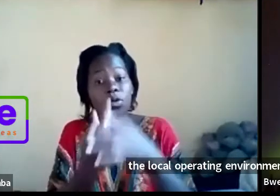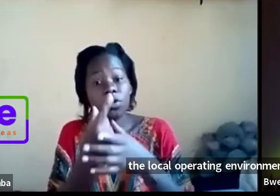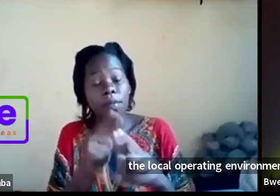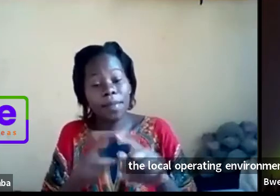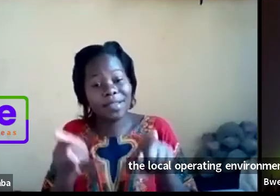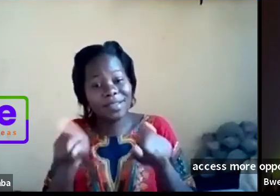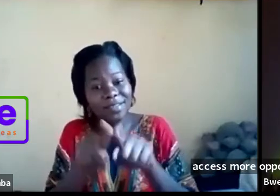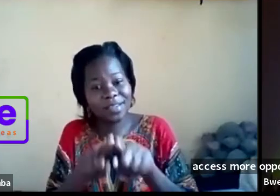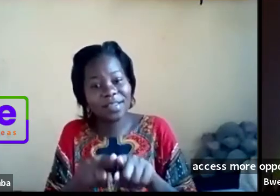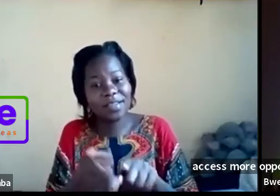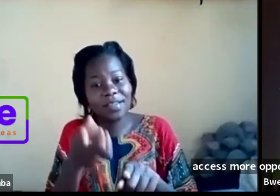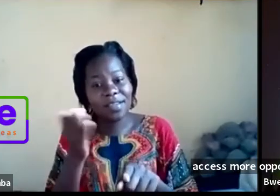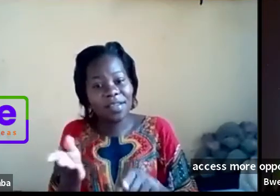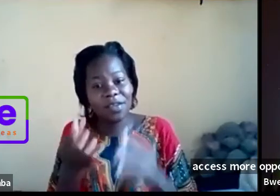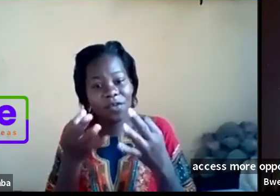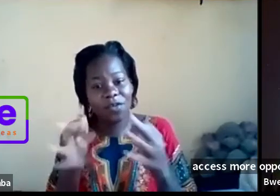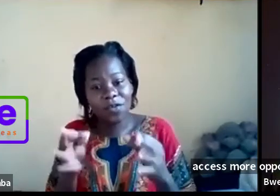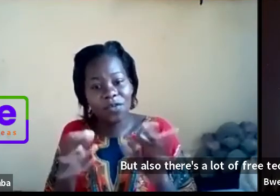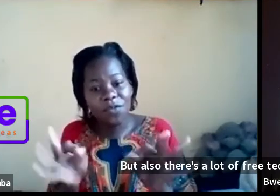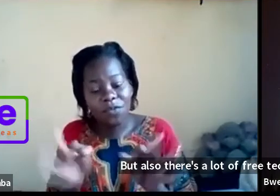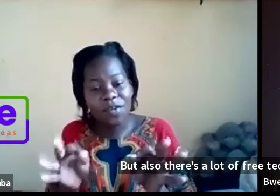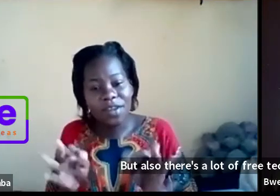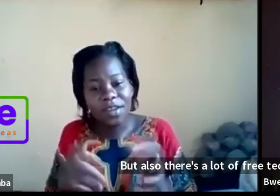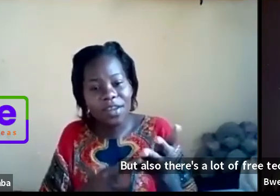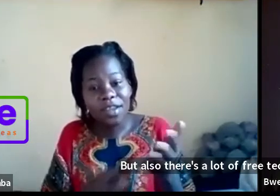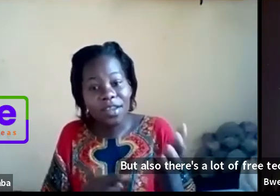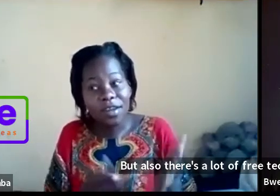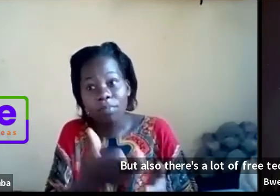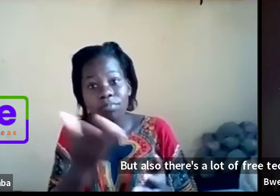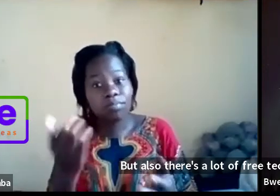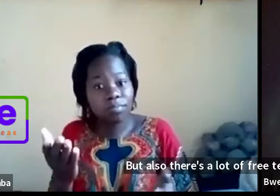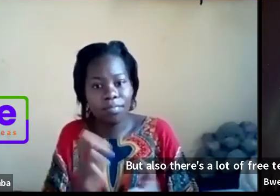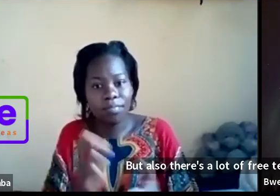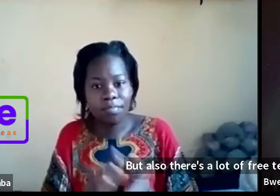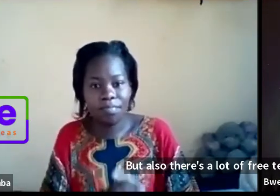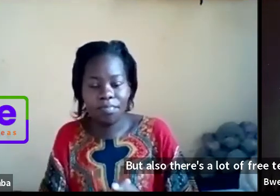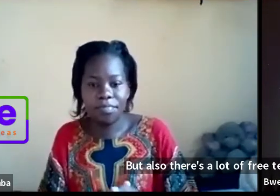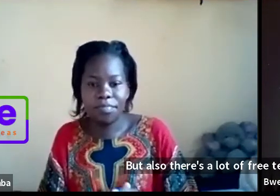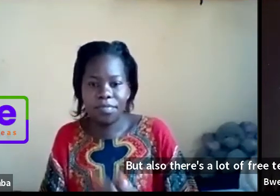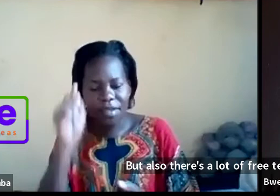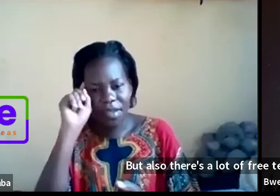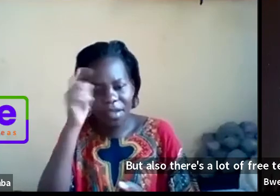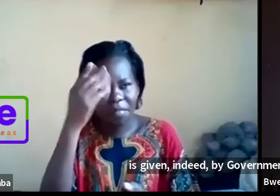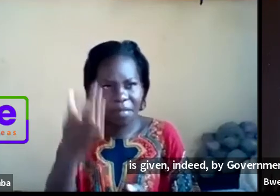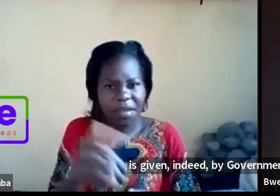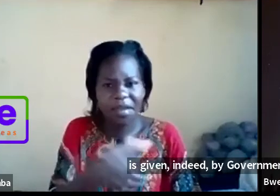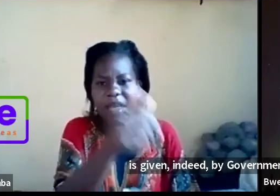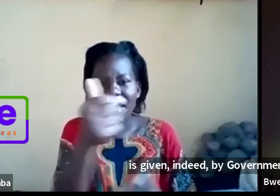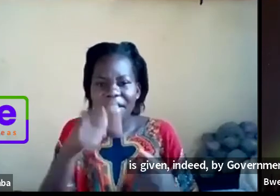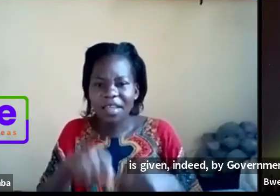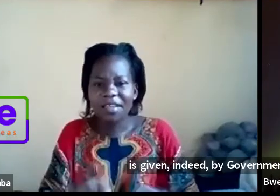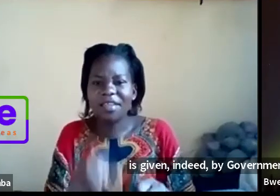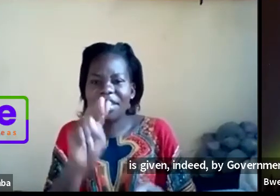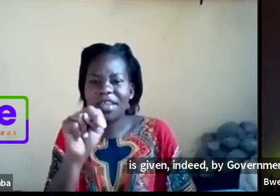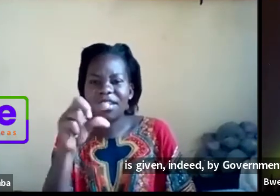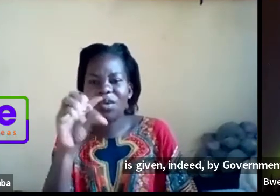technical oversight that is given, indeed, by government, by other actors, NGOs, civil